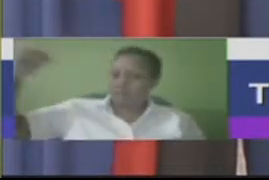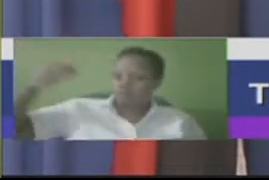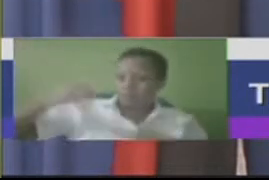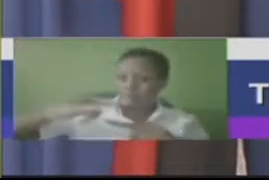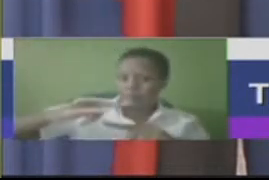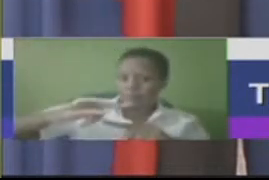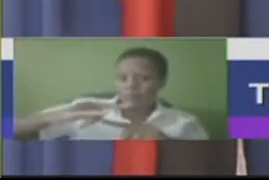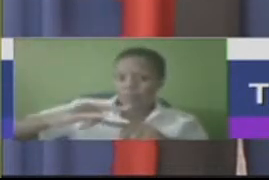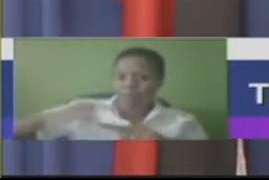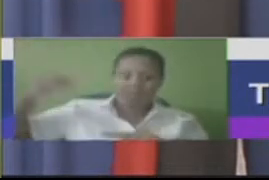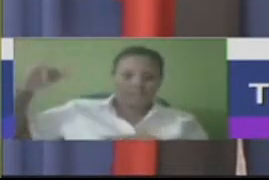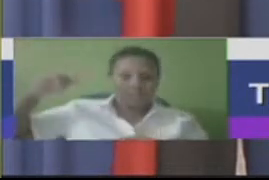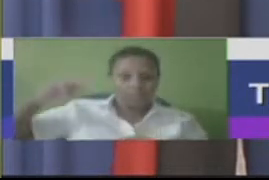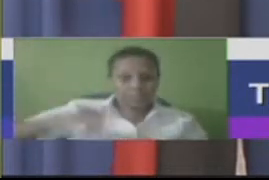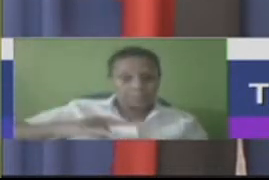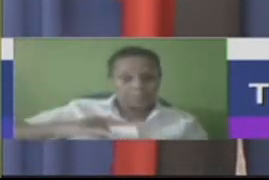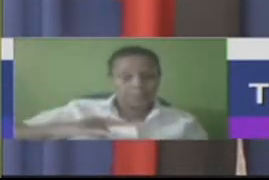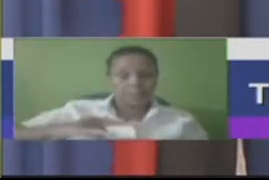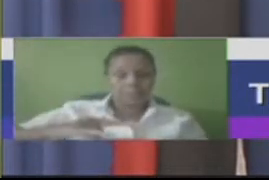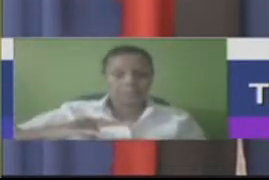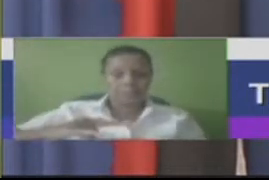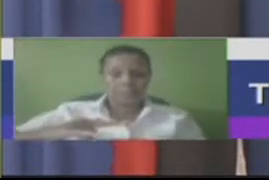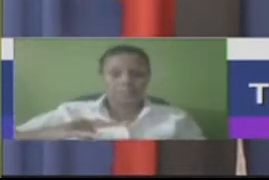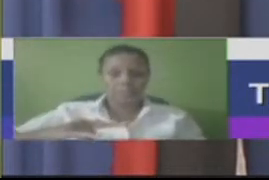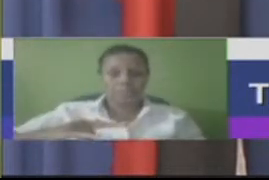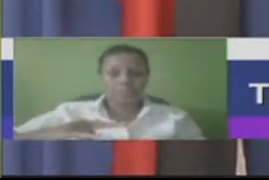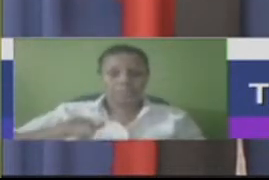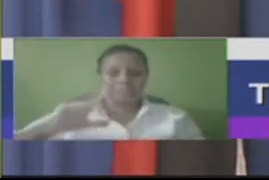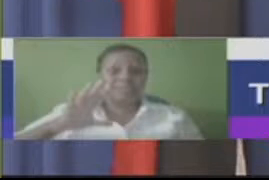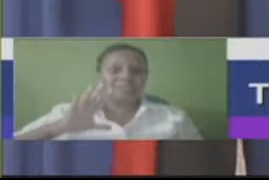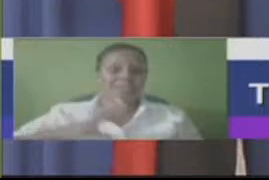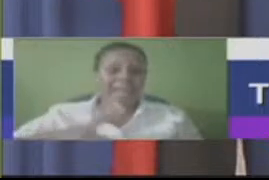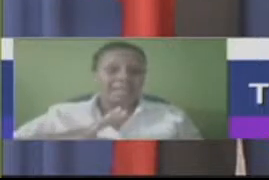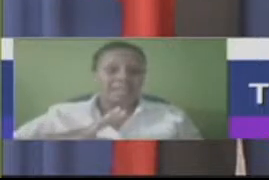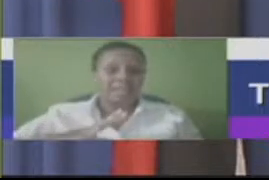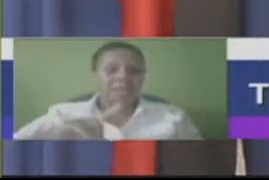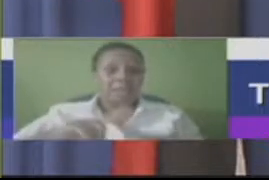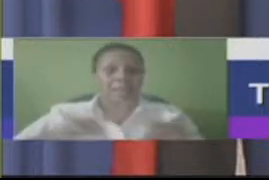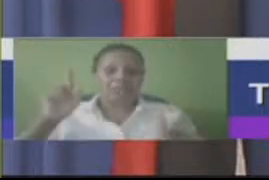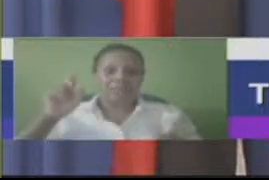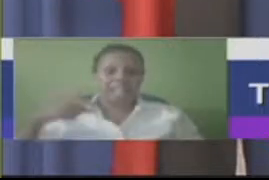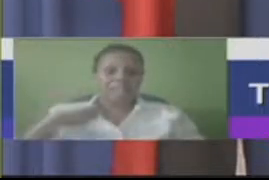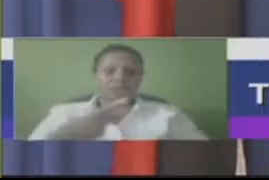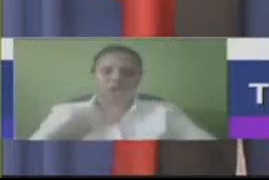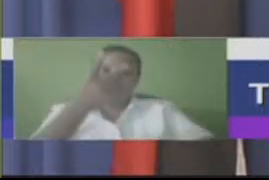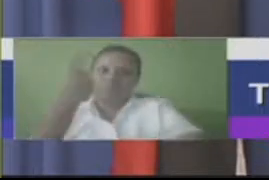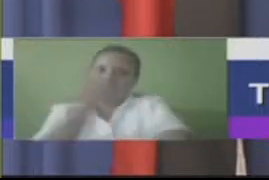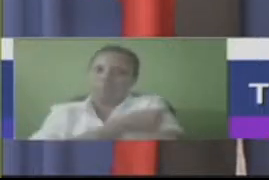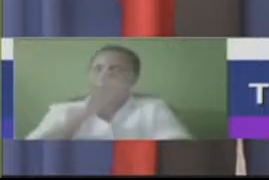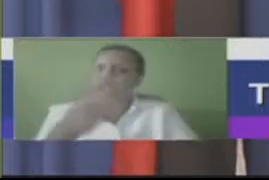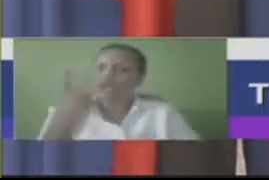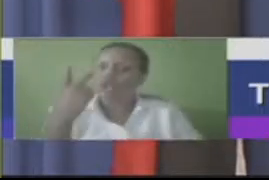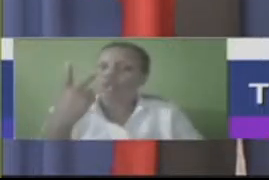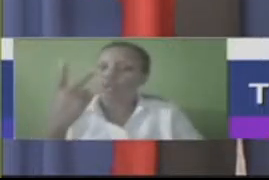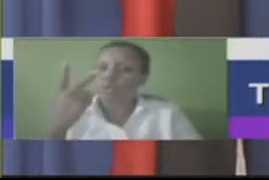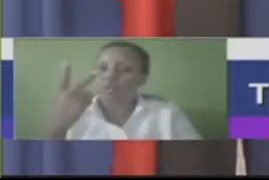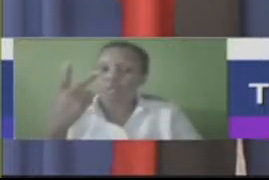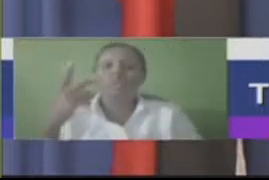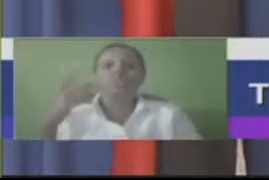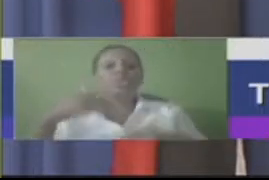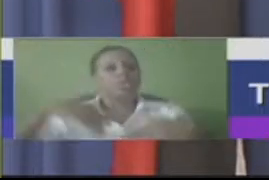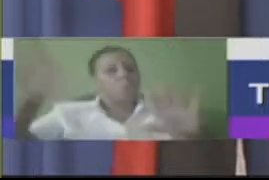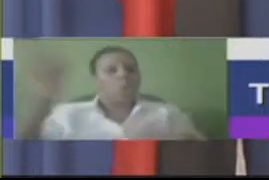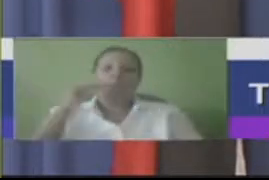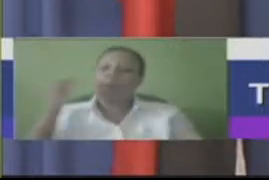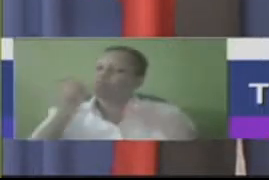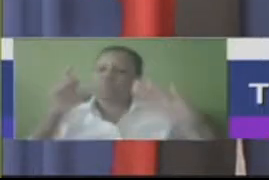home, what I mean is you will not have to go into quarantine. So you come in fully vaccinated as a citizen or resident